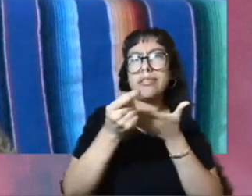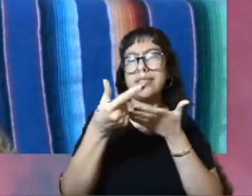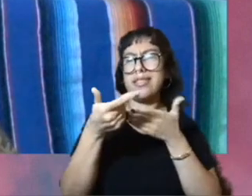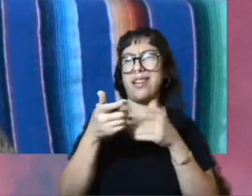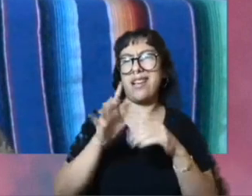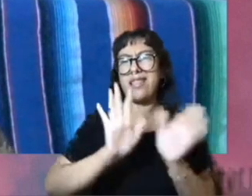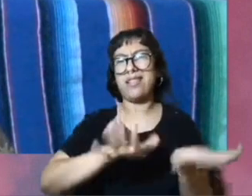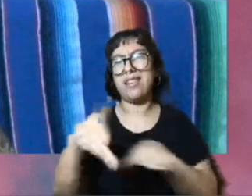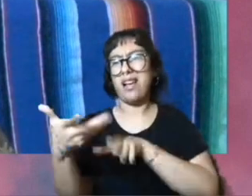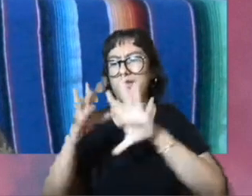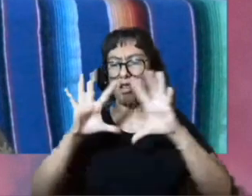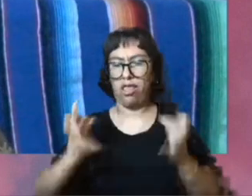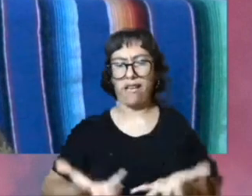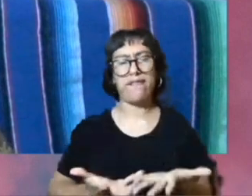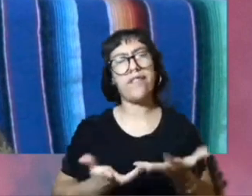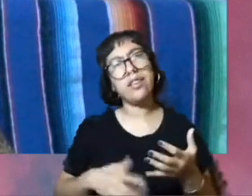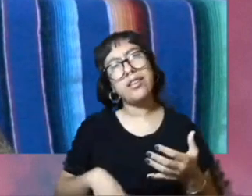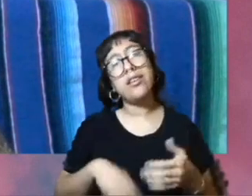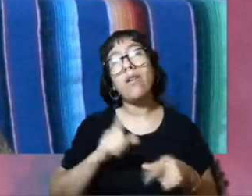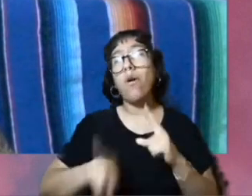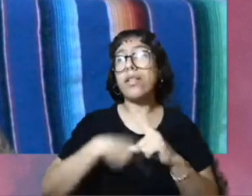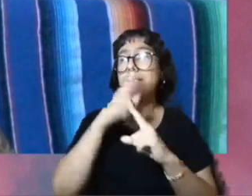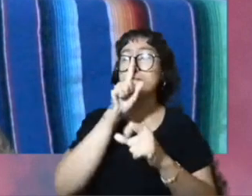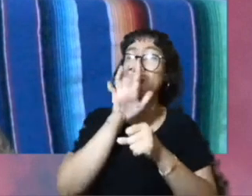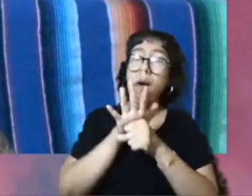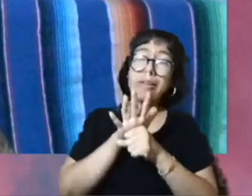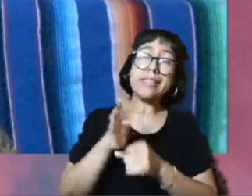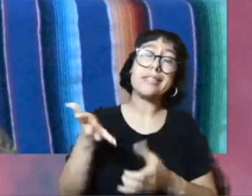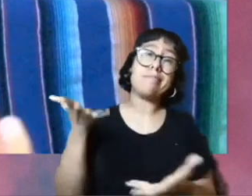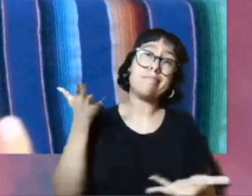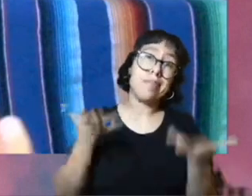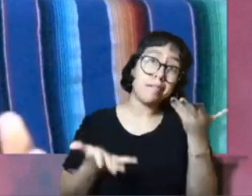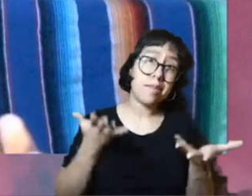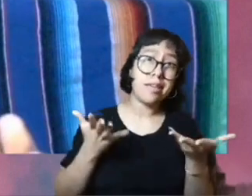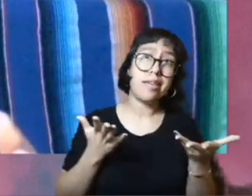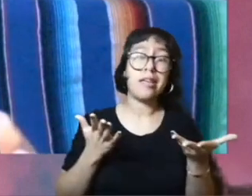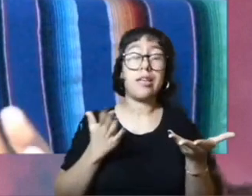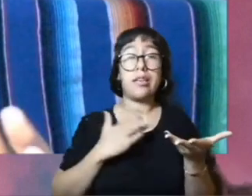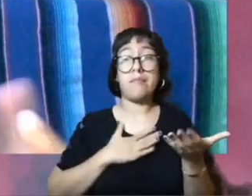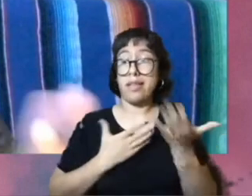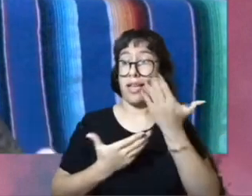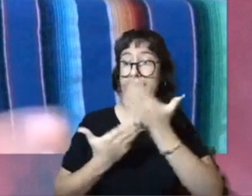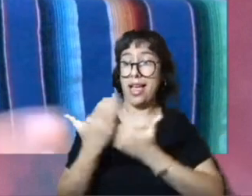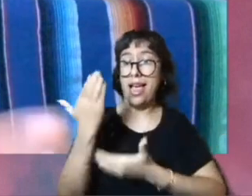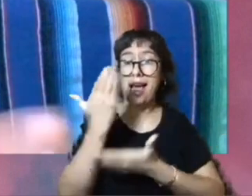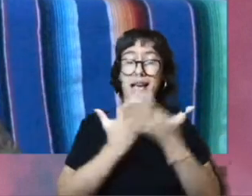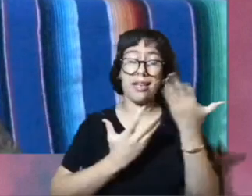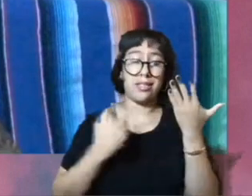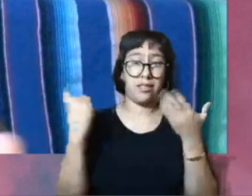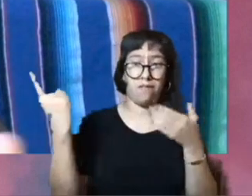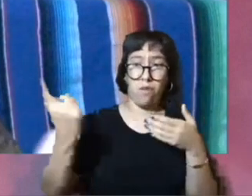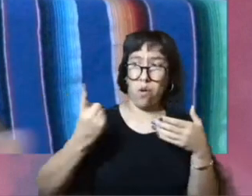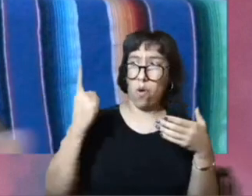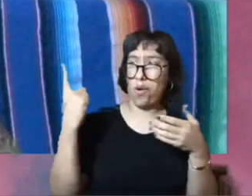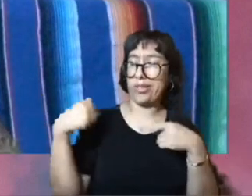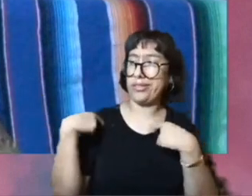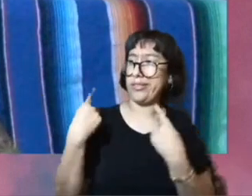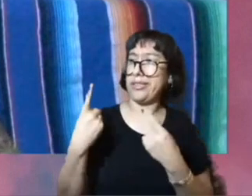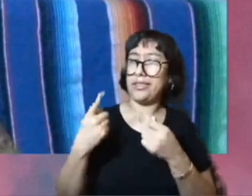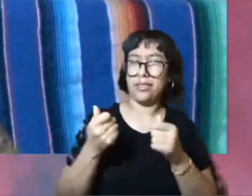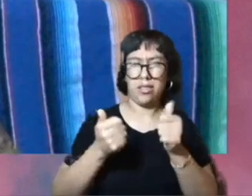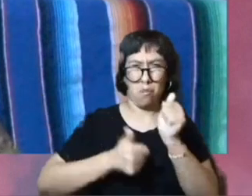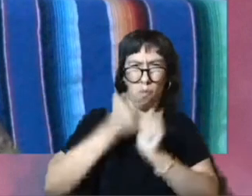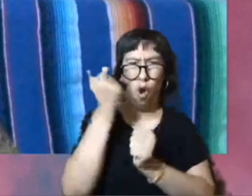afterlife, only the promise of a maybe. My hands have always been the most